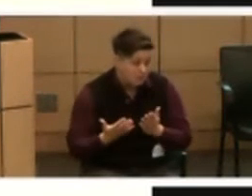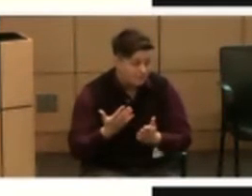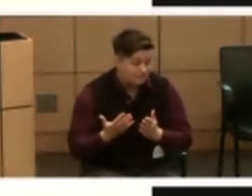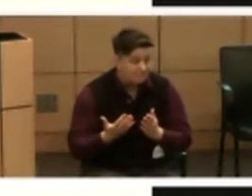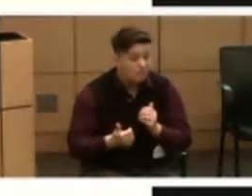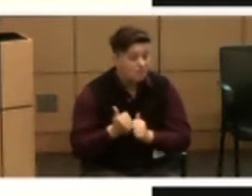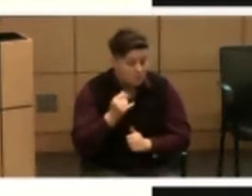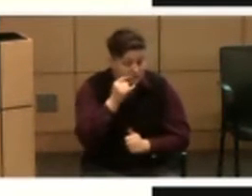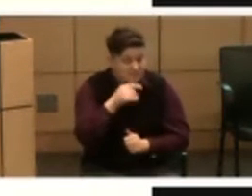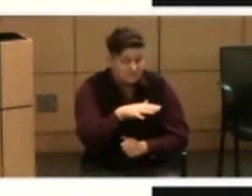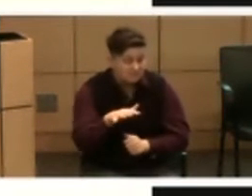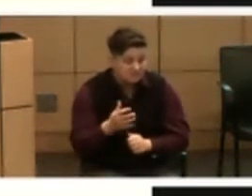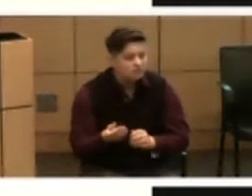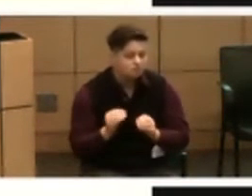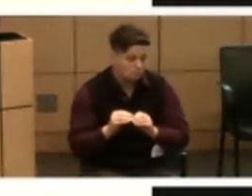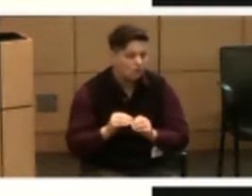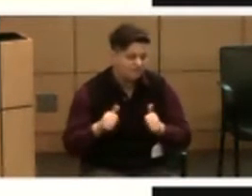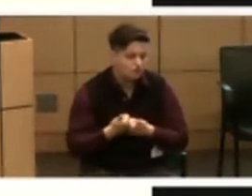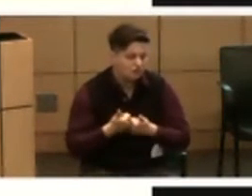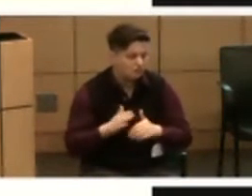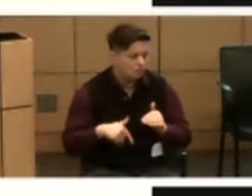than we've thought.